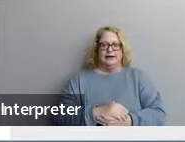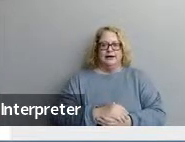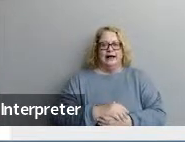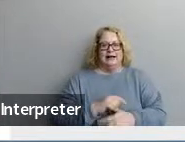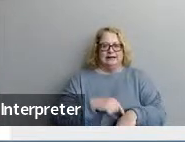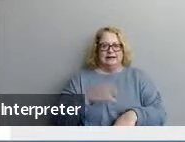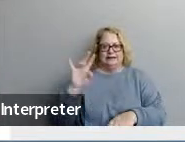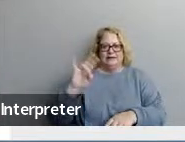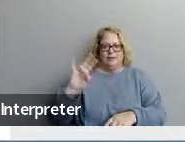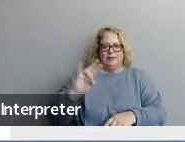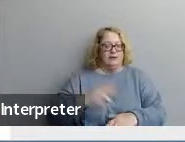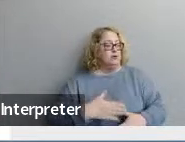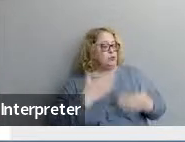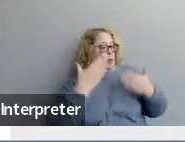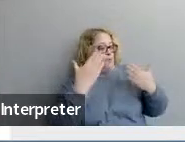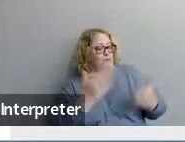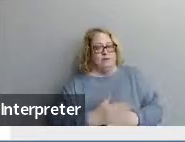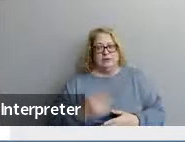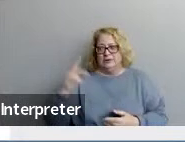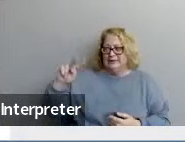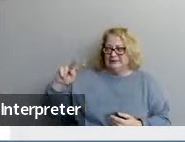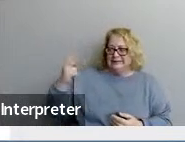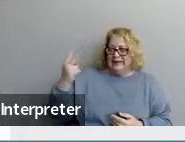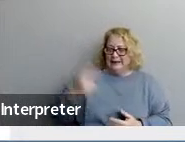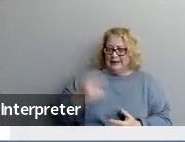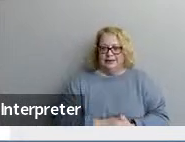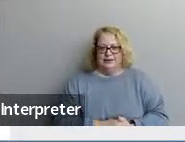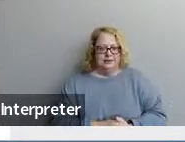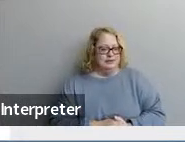On 7 p.m. So